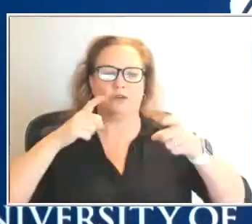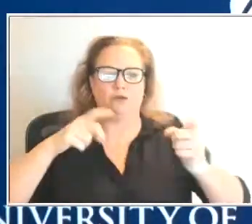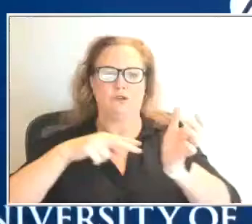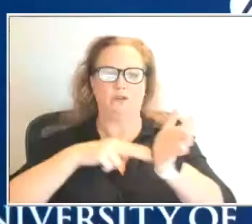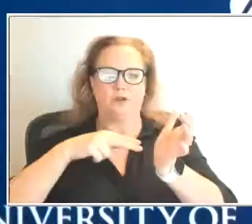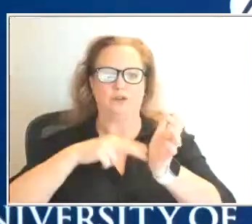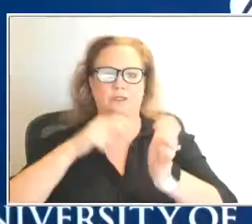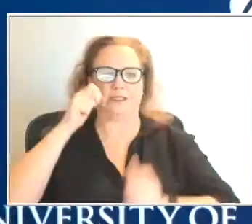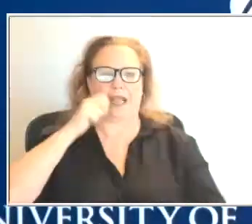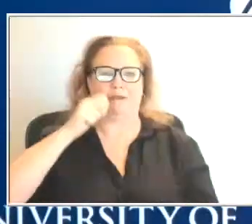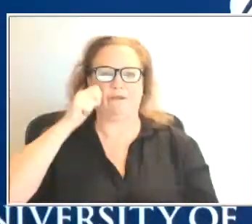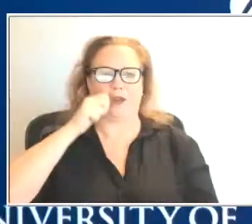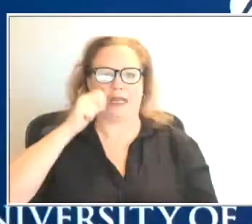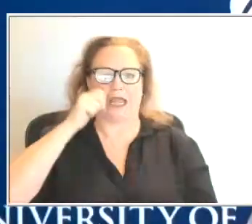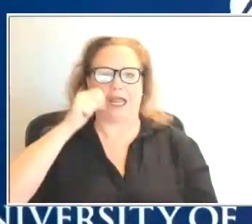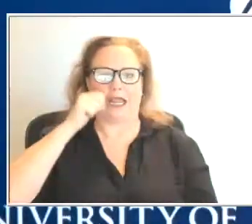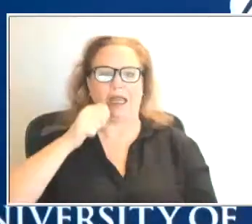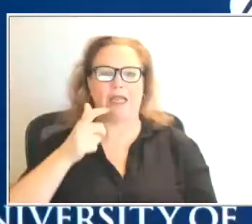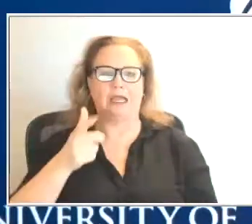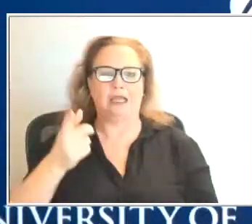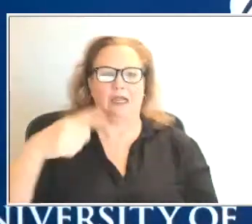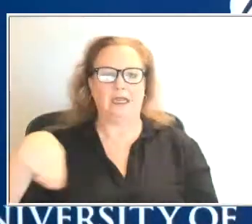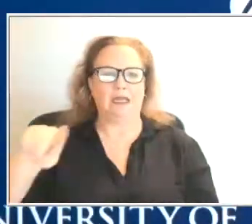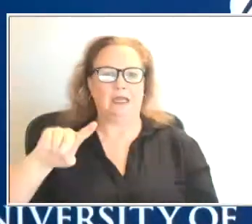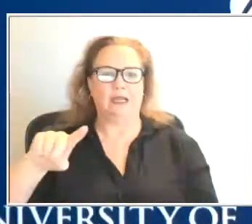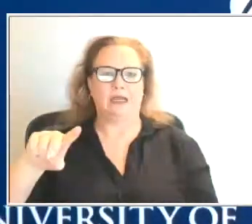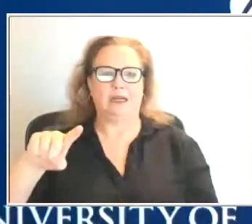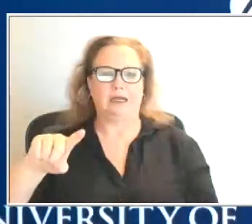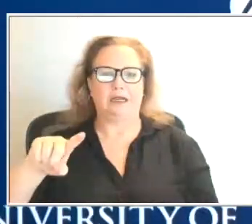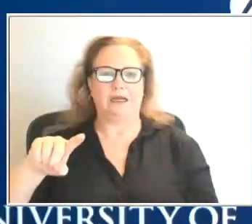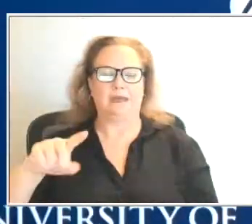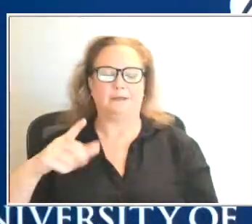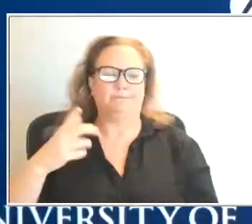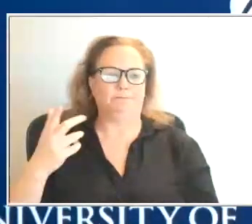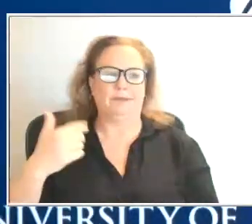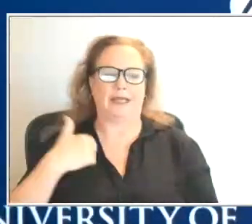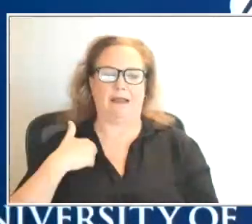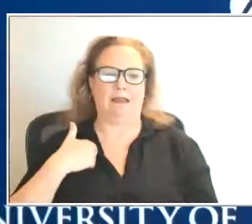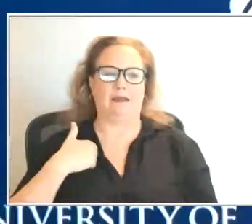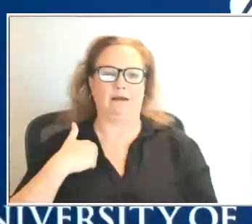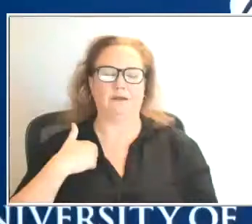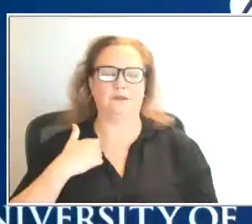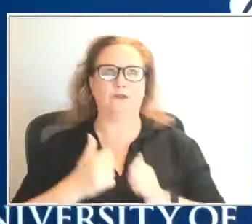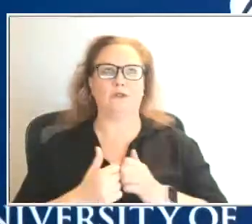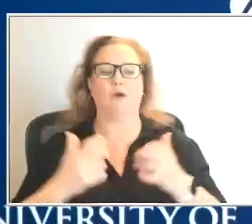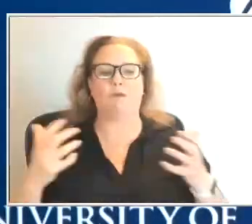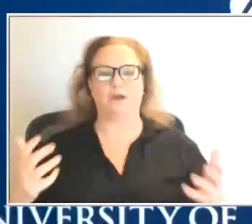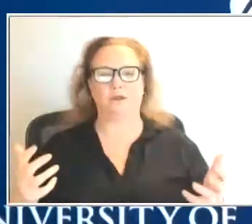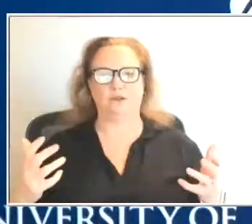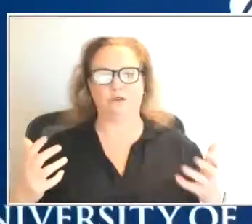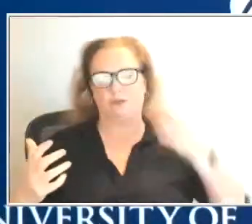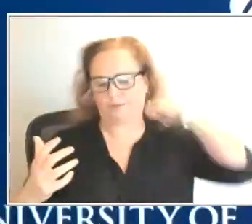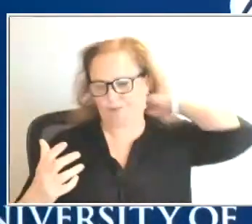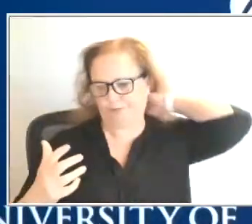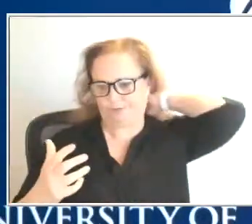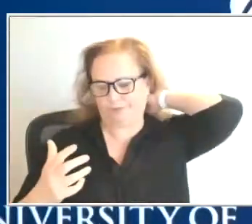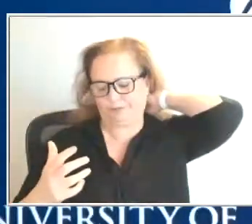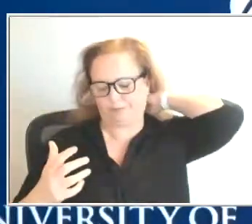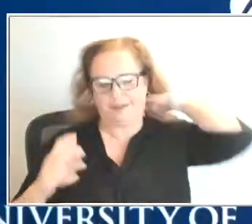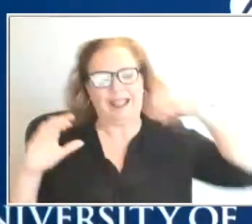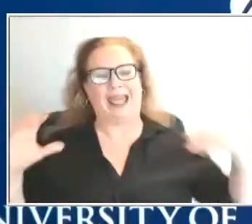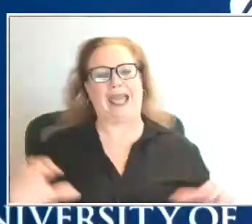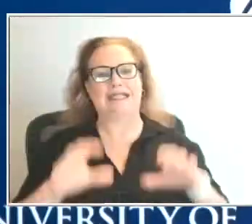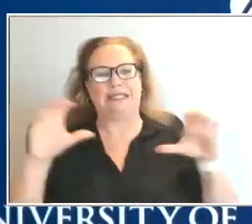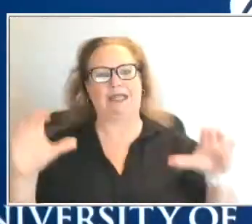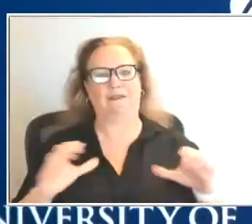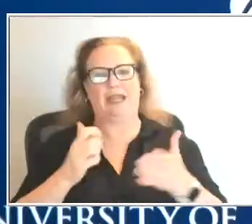daily basis. They just have so much activity in